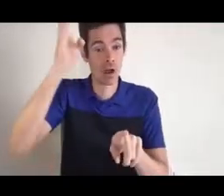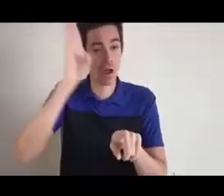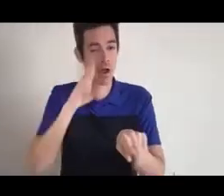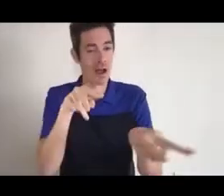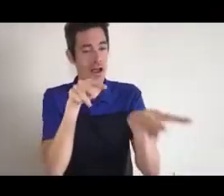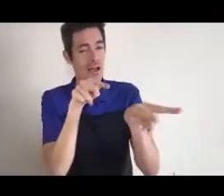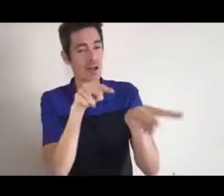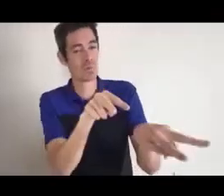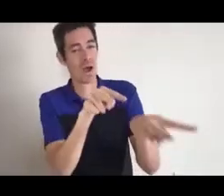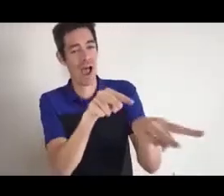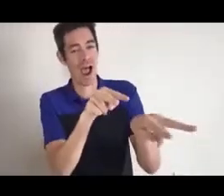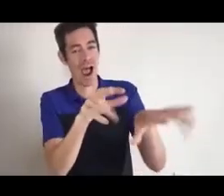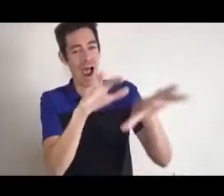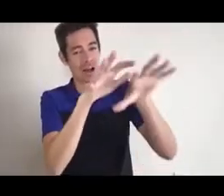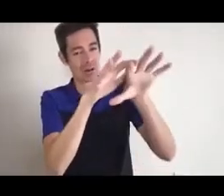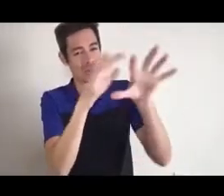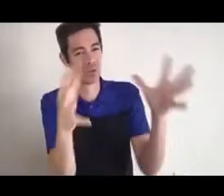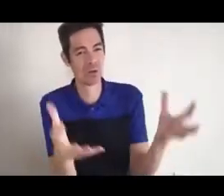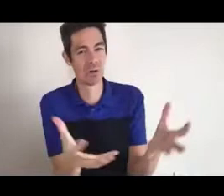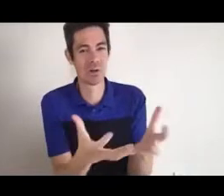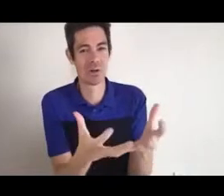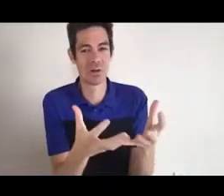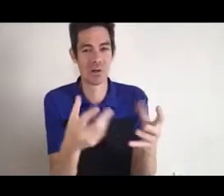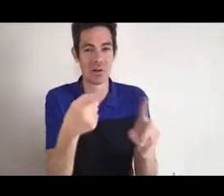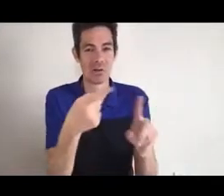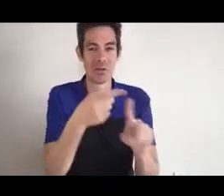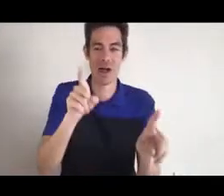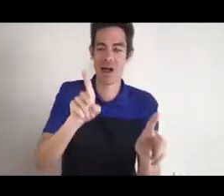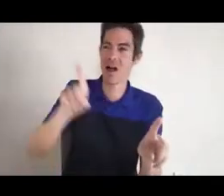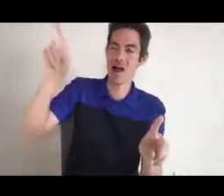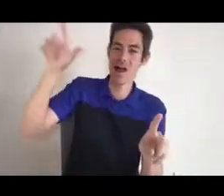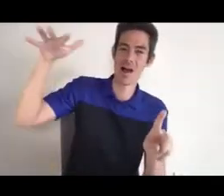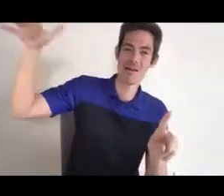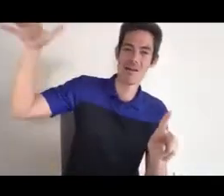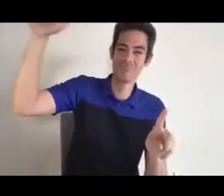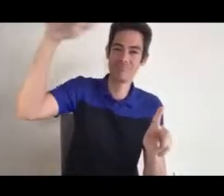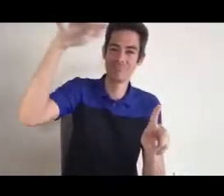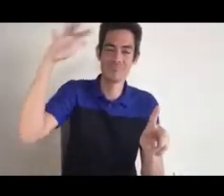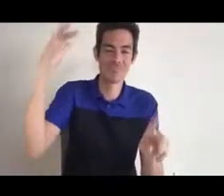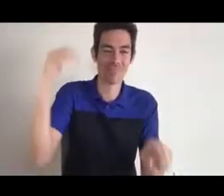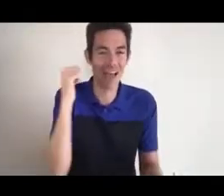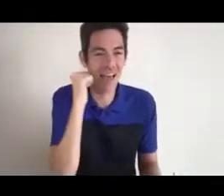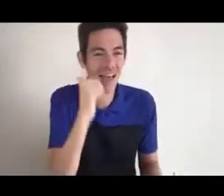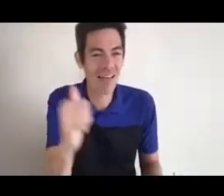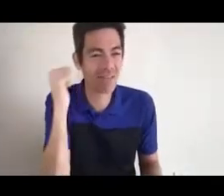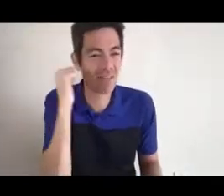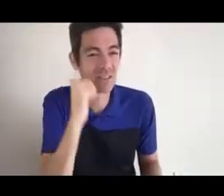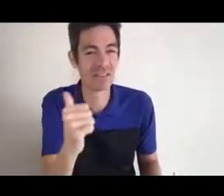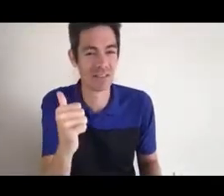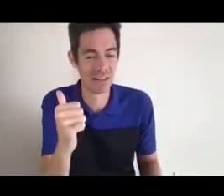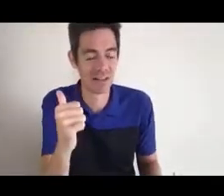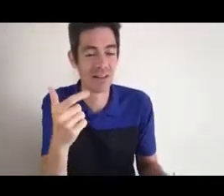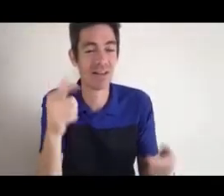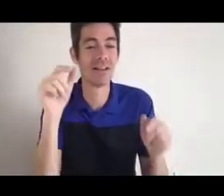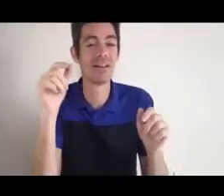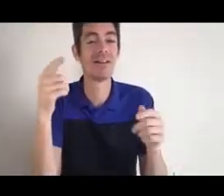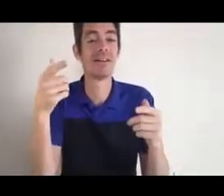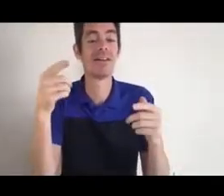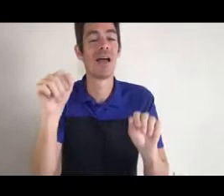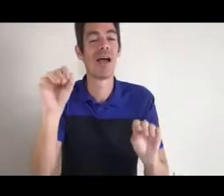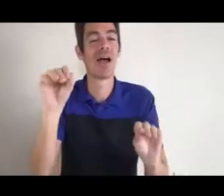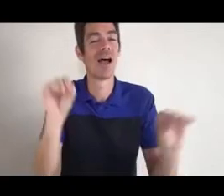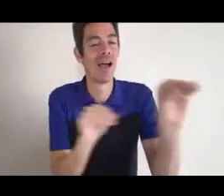So this first sentence is that God watches the world from above every